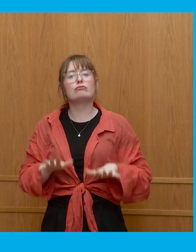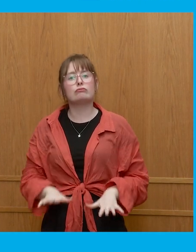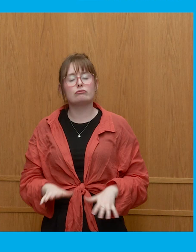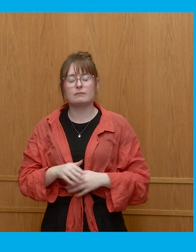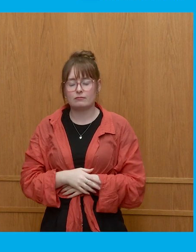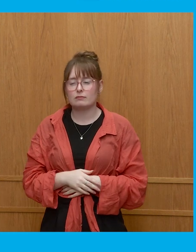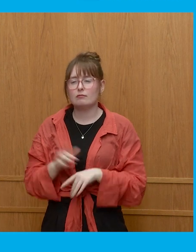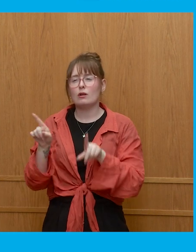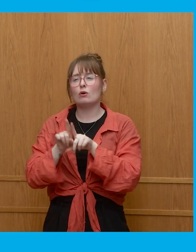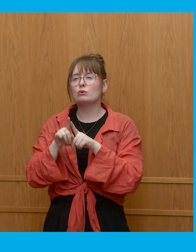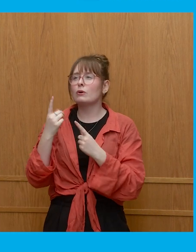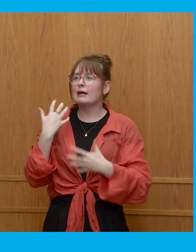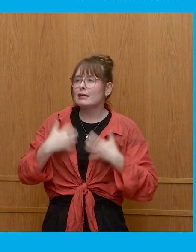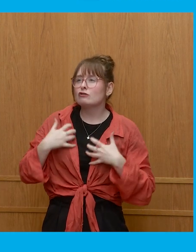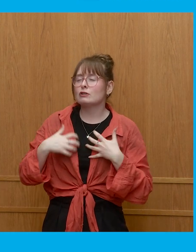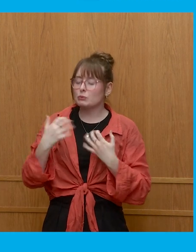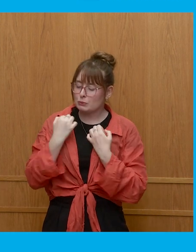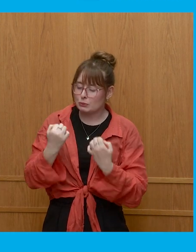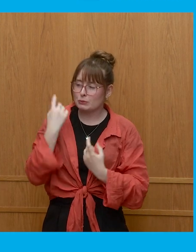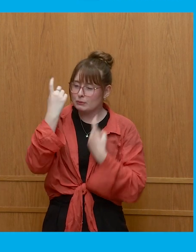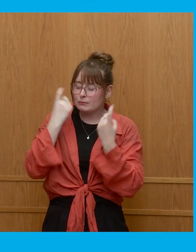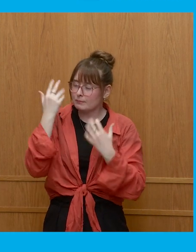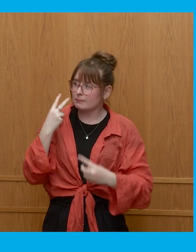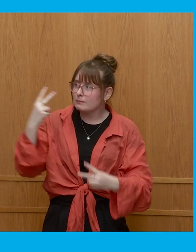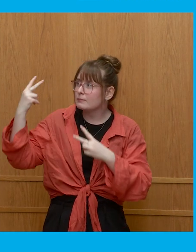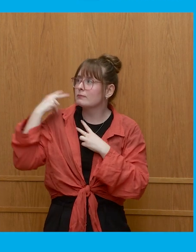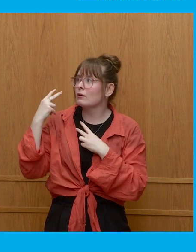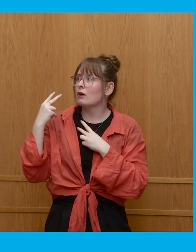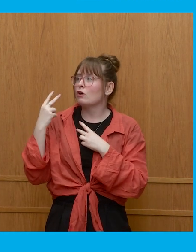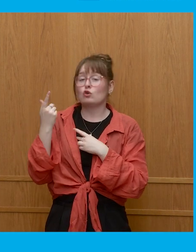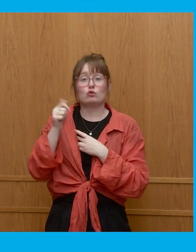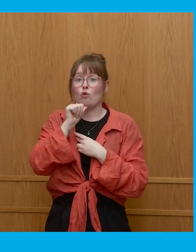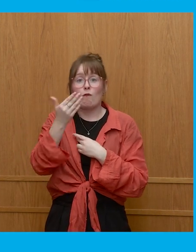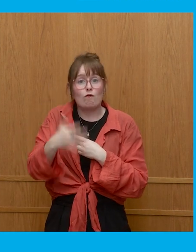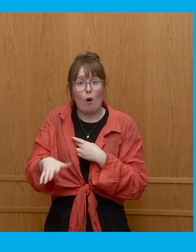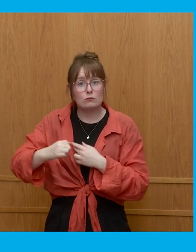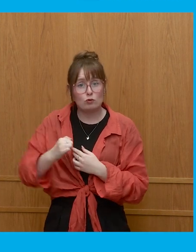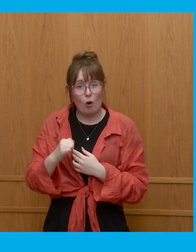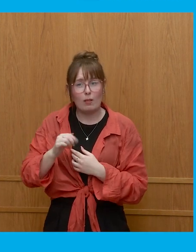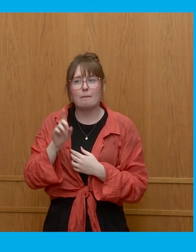to reflect that perhaps even being from out with Scotland made it